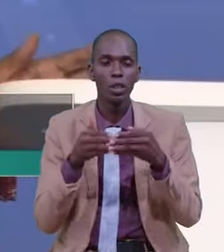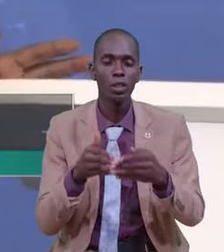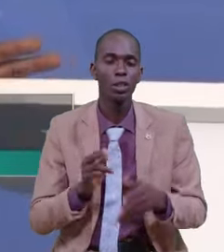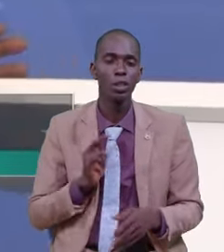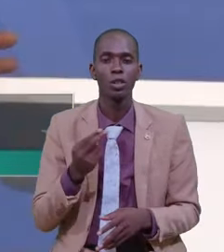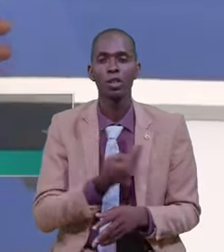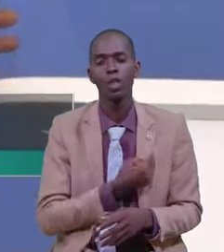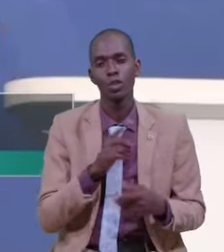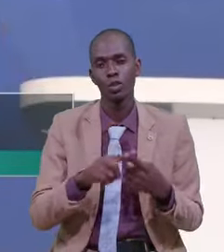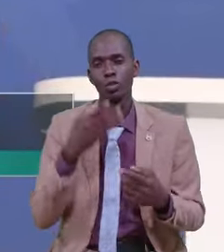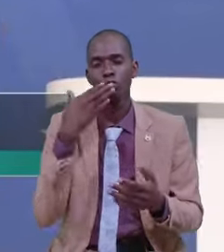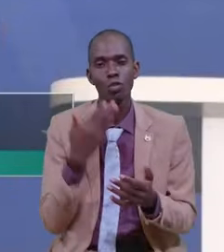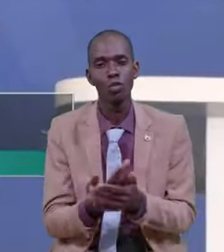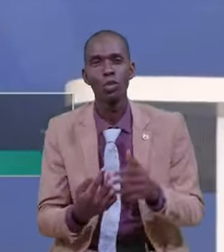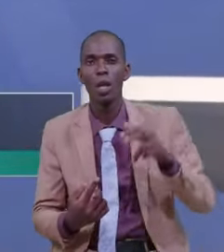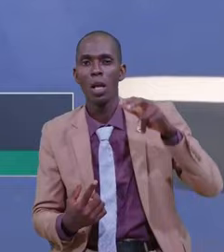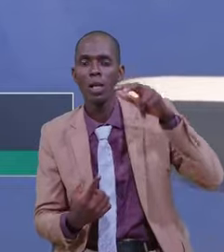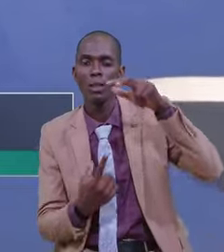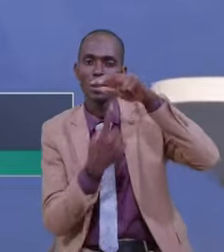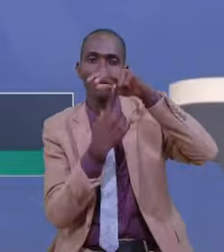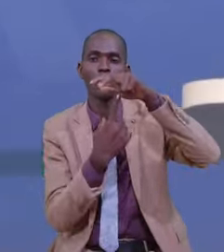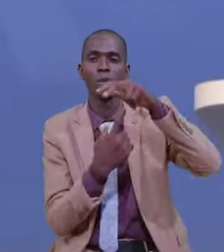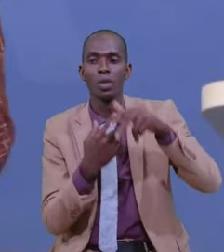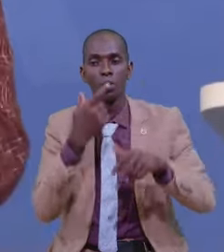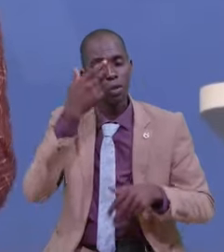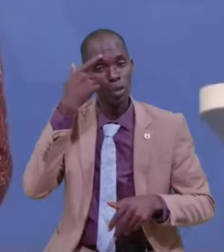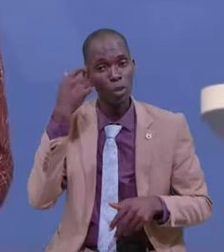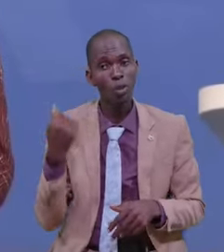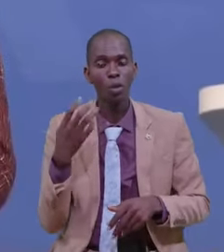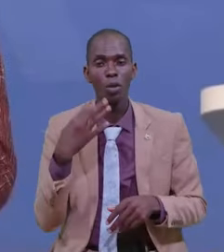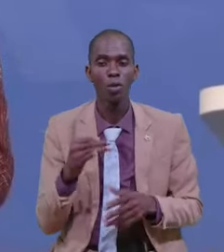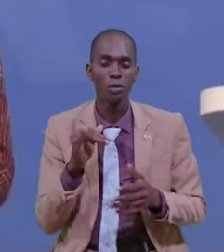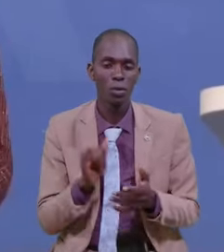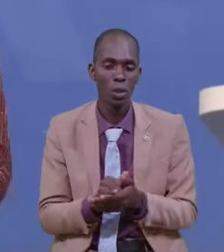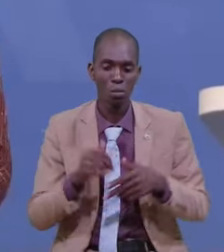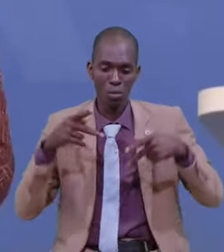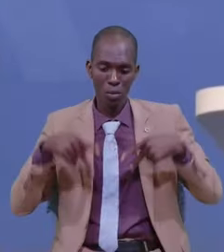good championship. Because we have personal salvation,